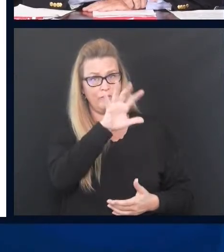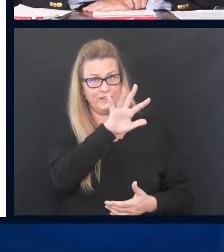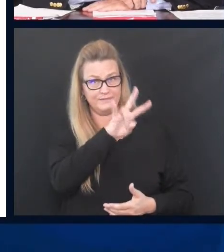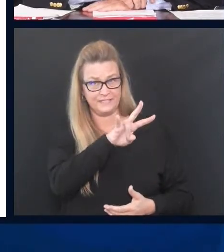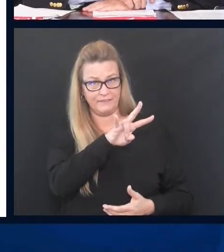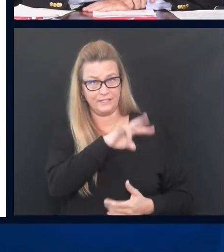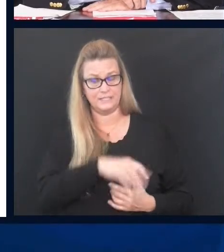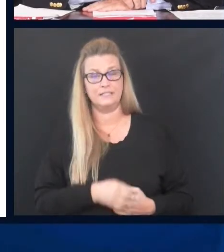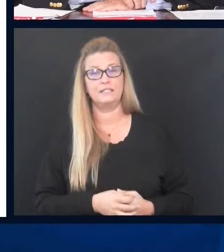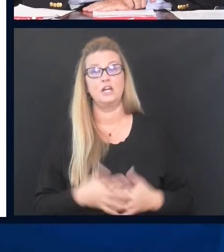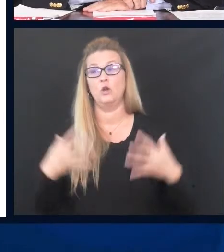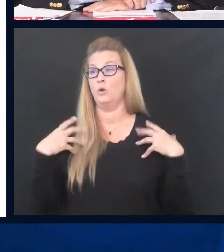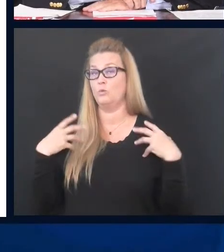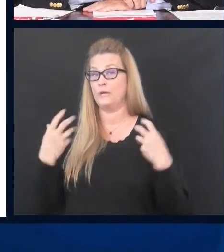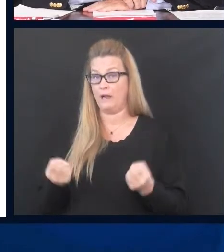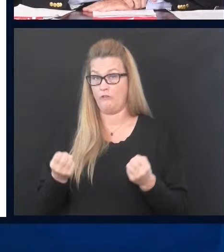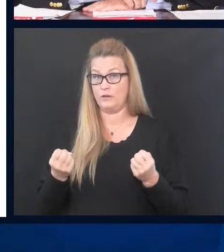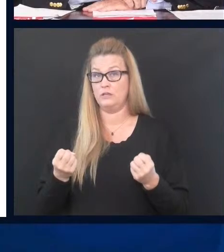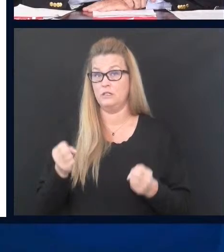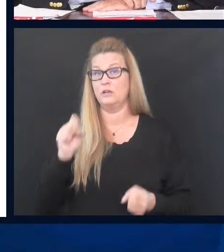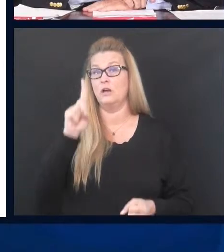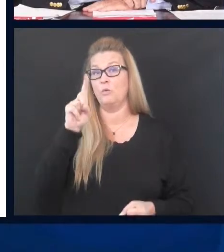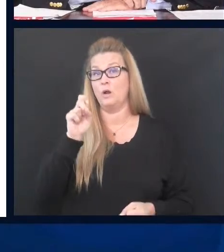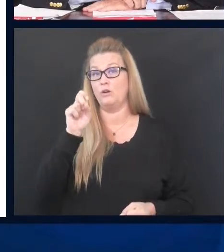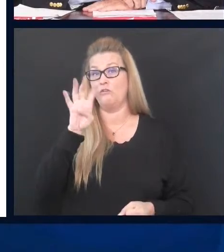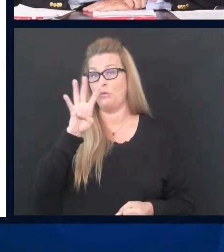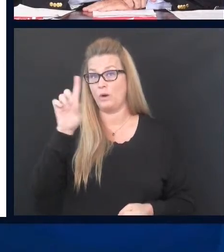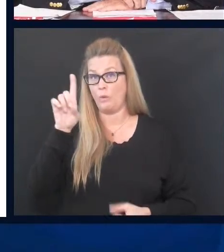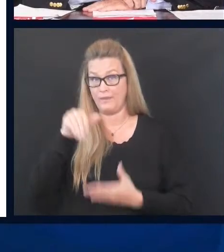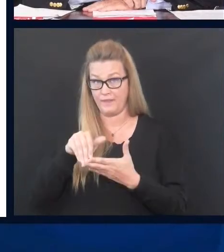7,157. Our recovered cases are